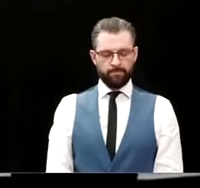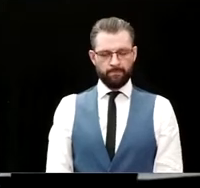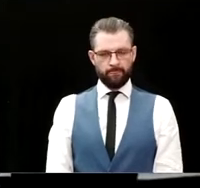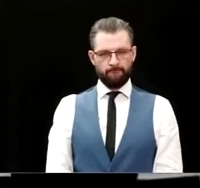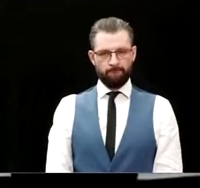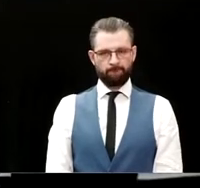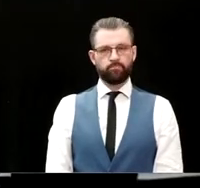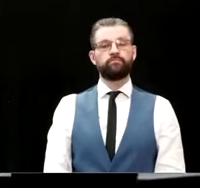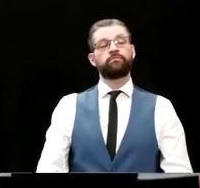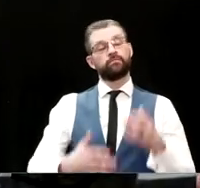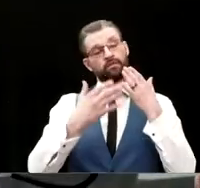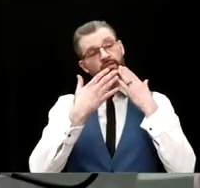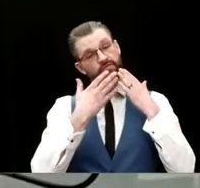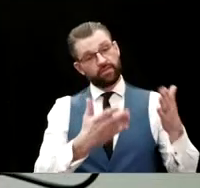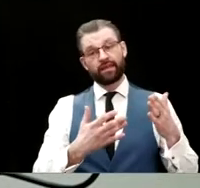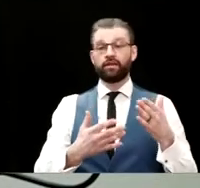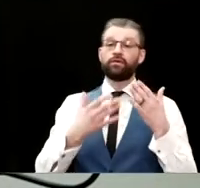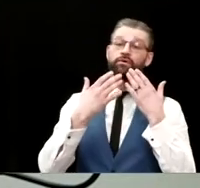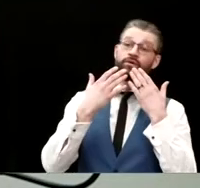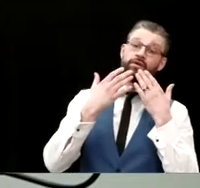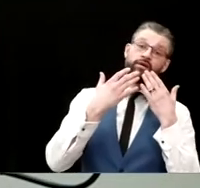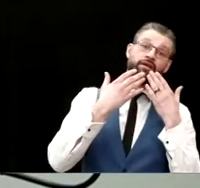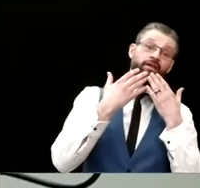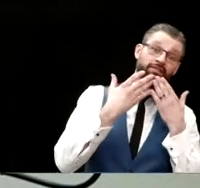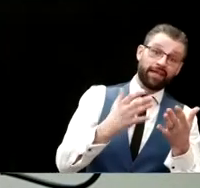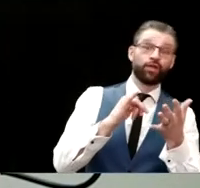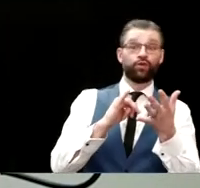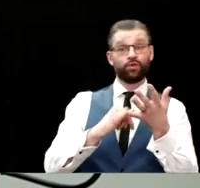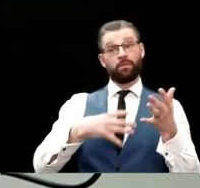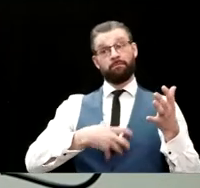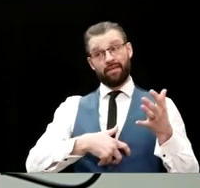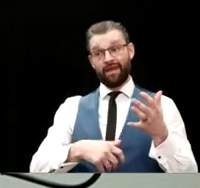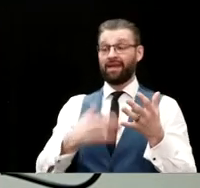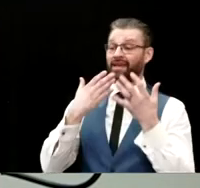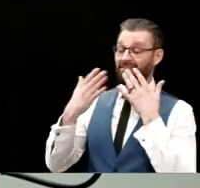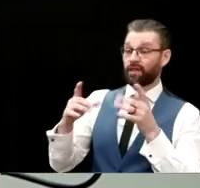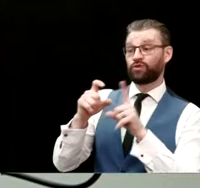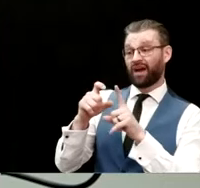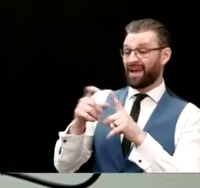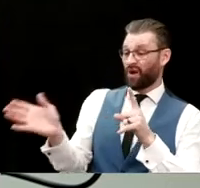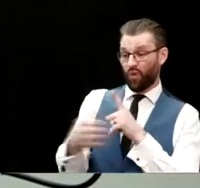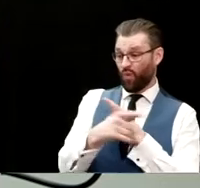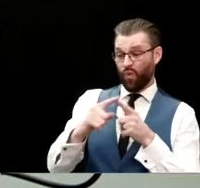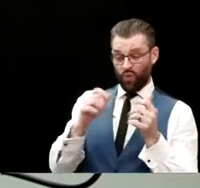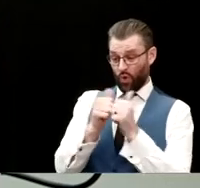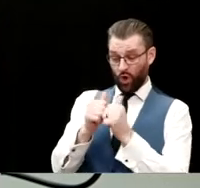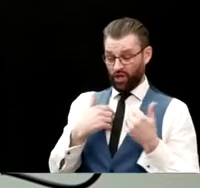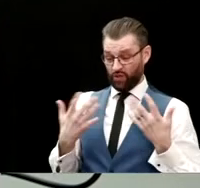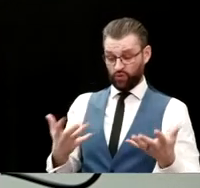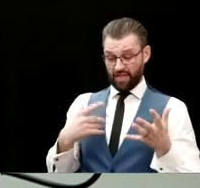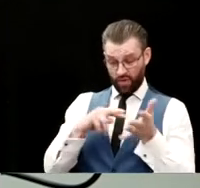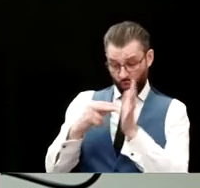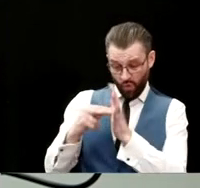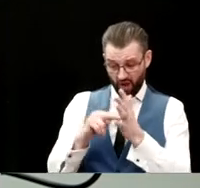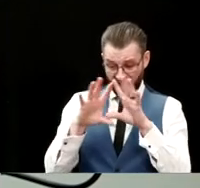Thank you so much, Andrew. Thank you, Sadiq. Thank you, Diane, and all your colleagues for organizing today's event and